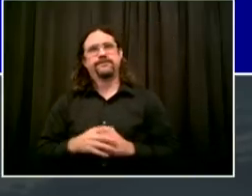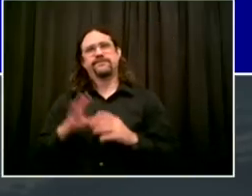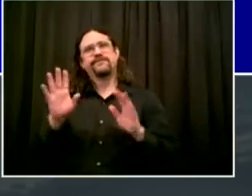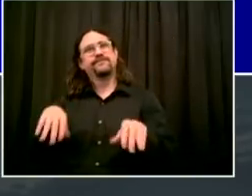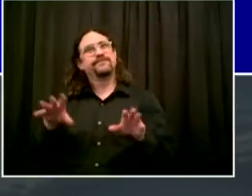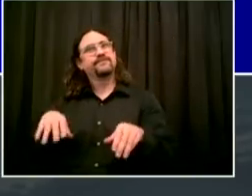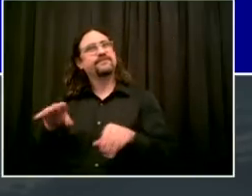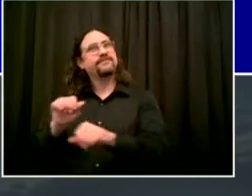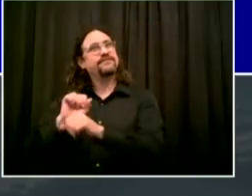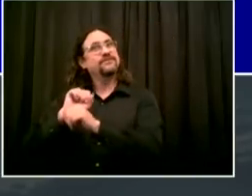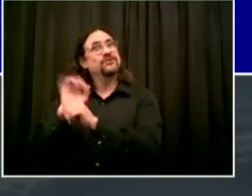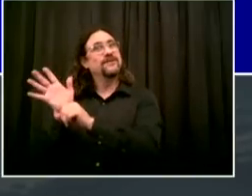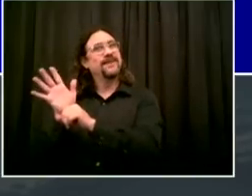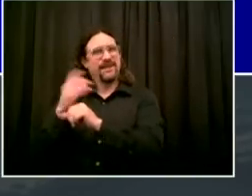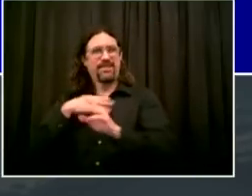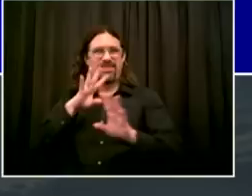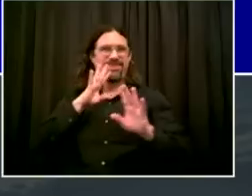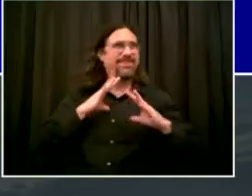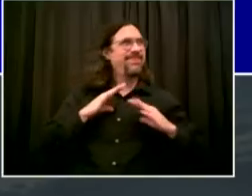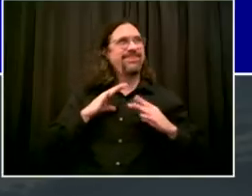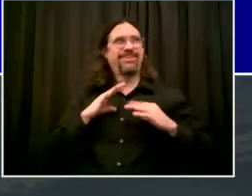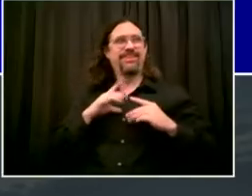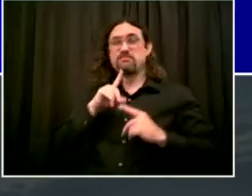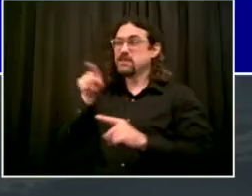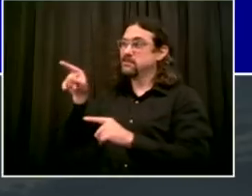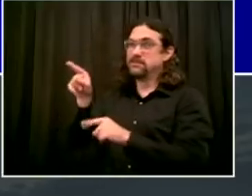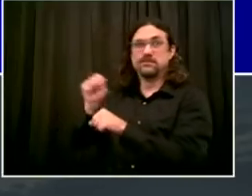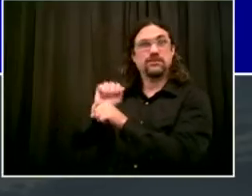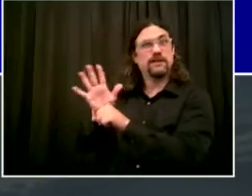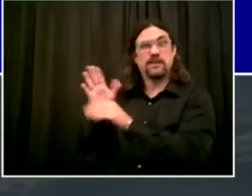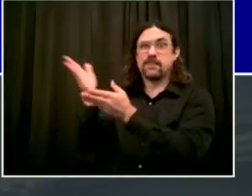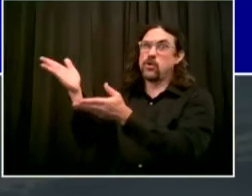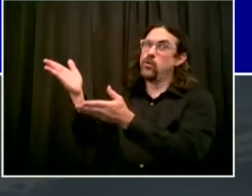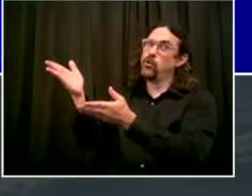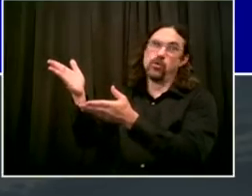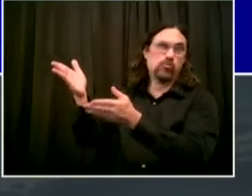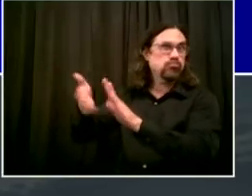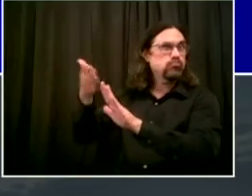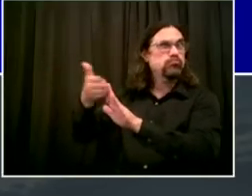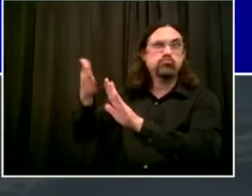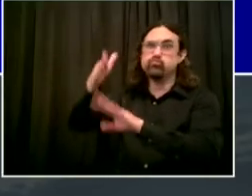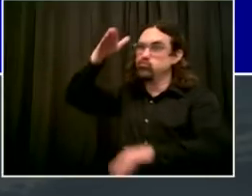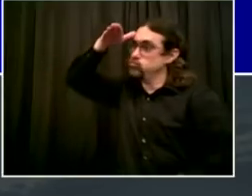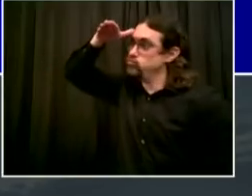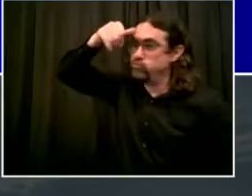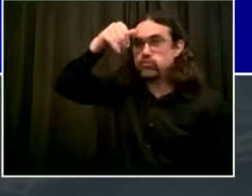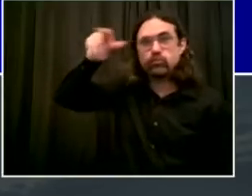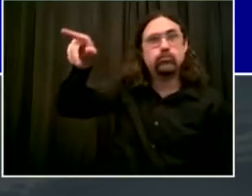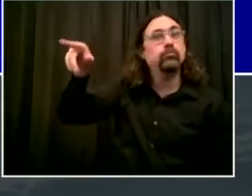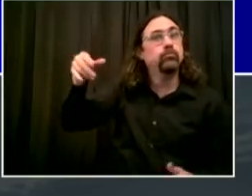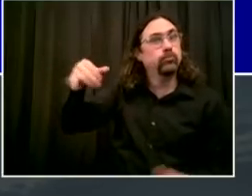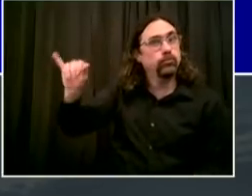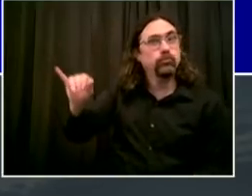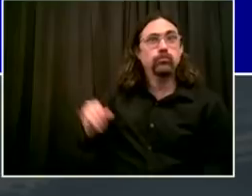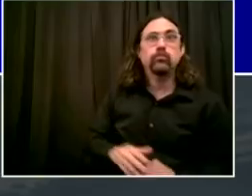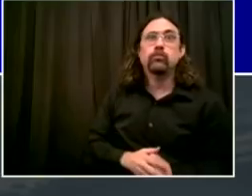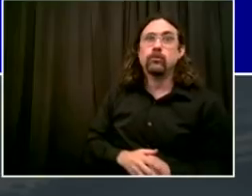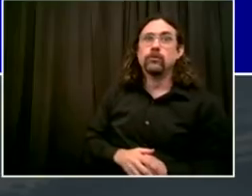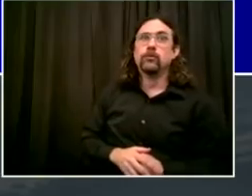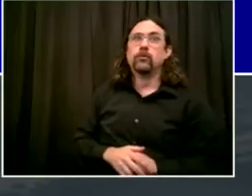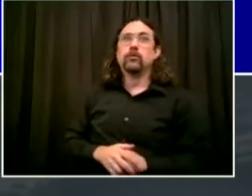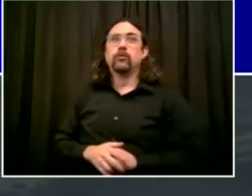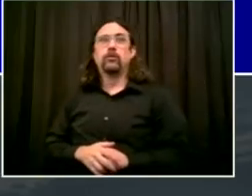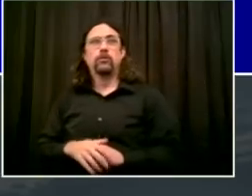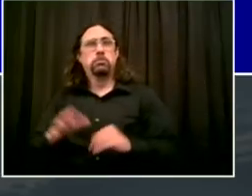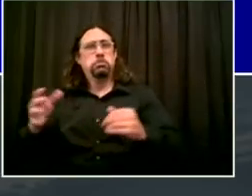the amazing heroism of so many people. Remember those tough times in March and April, what our first responders did,